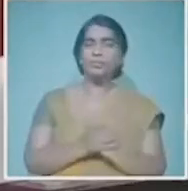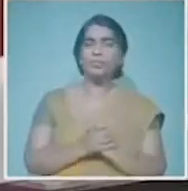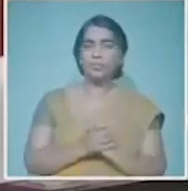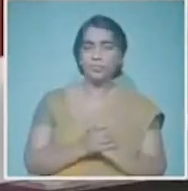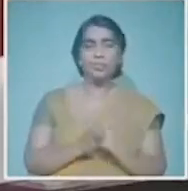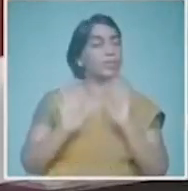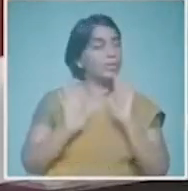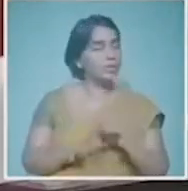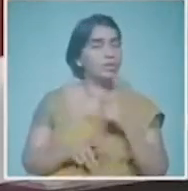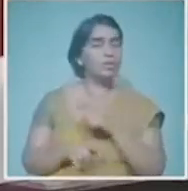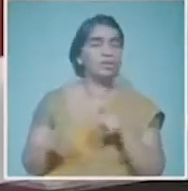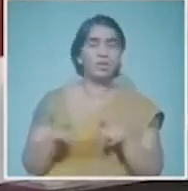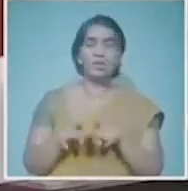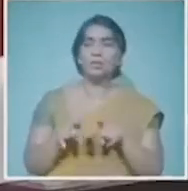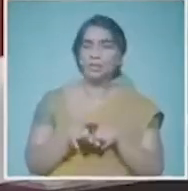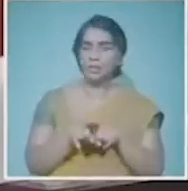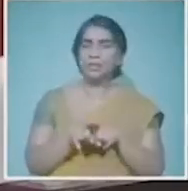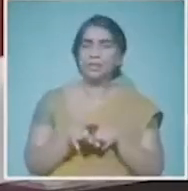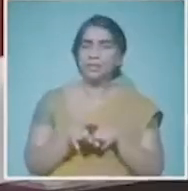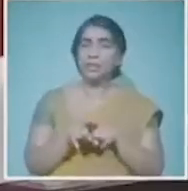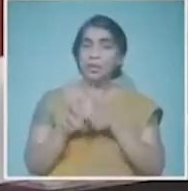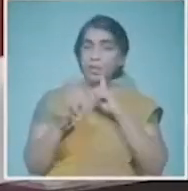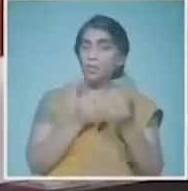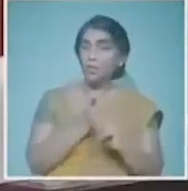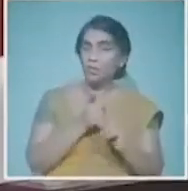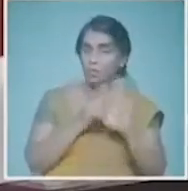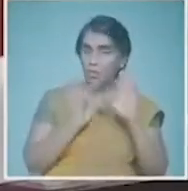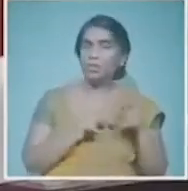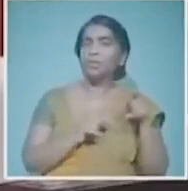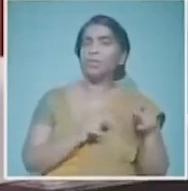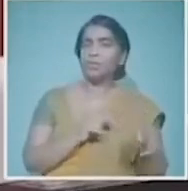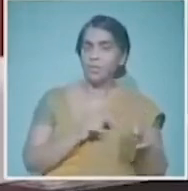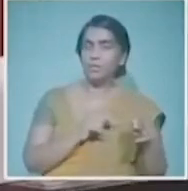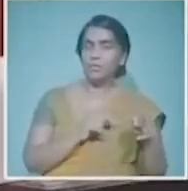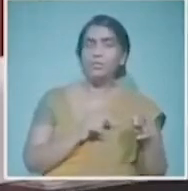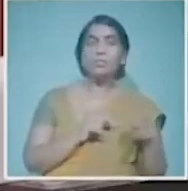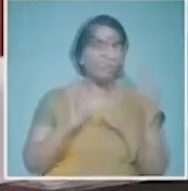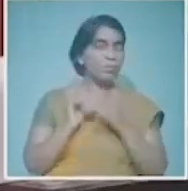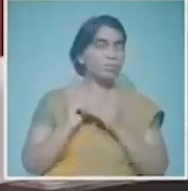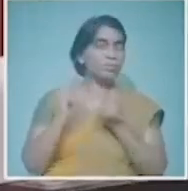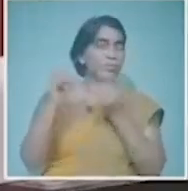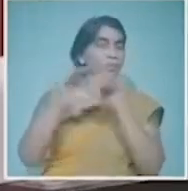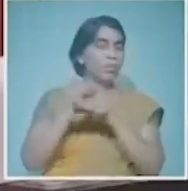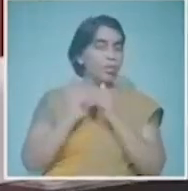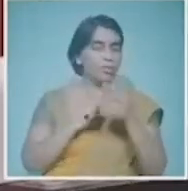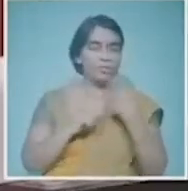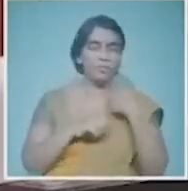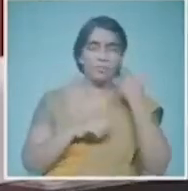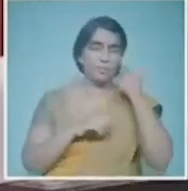involvement in this process just cannot be denied. And unfortunately, the reality is that